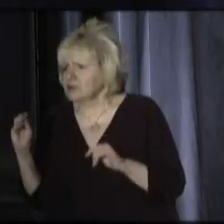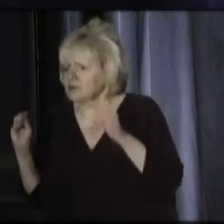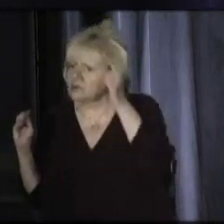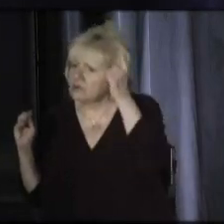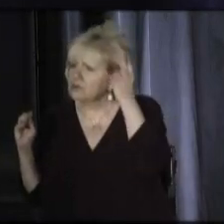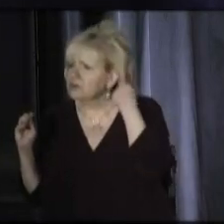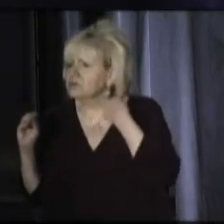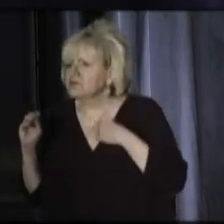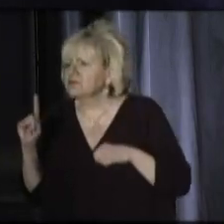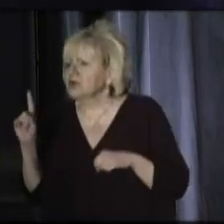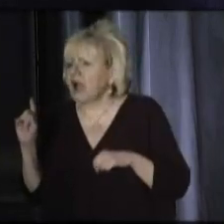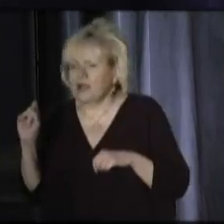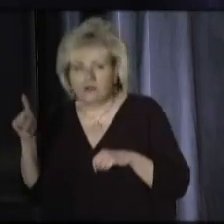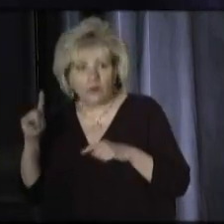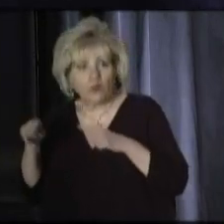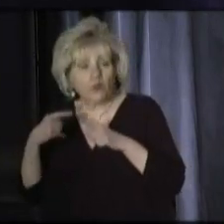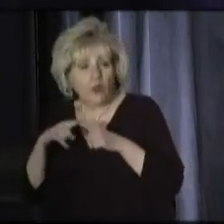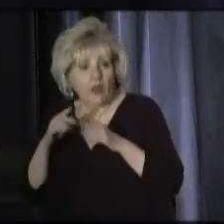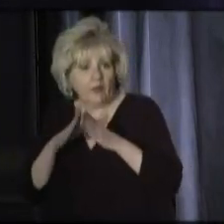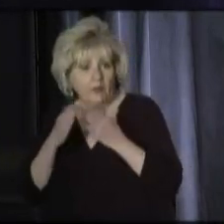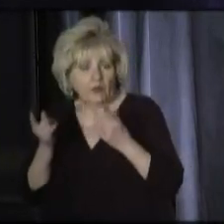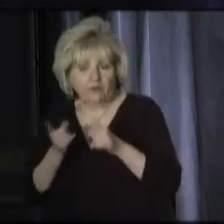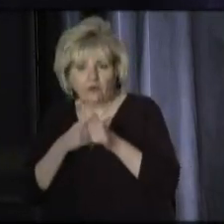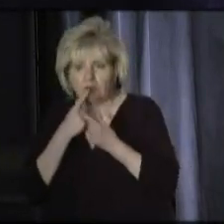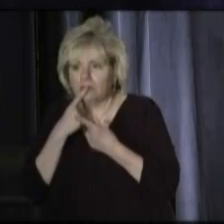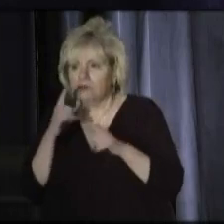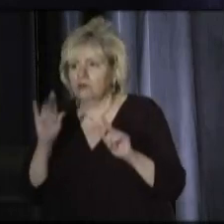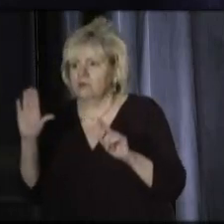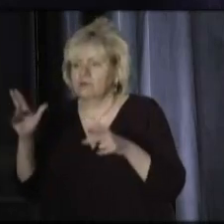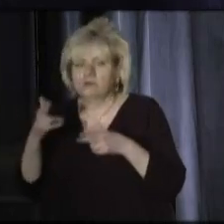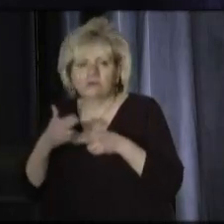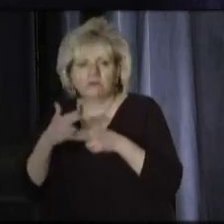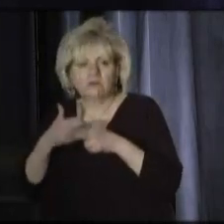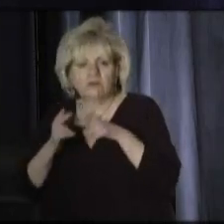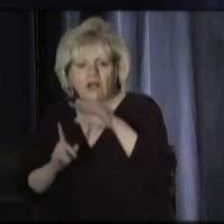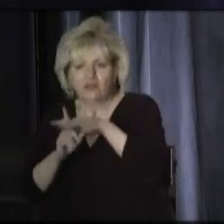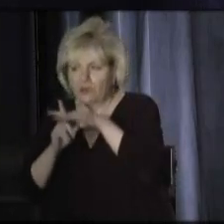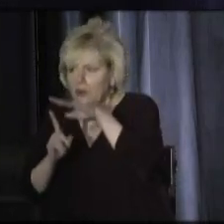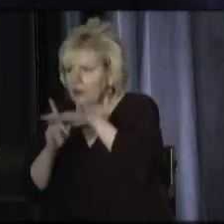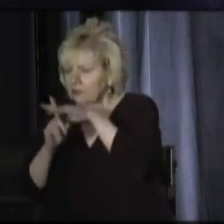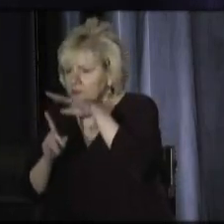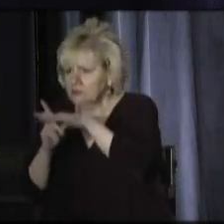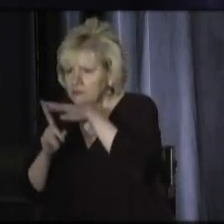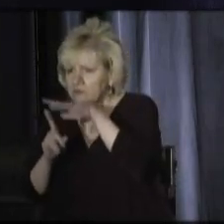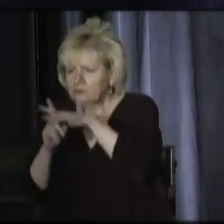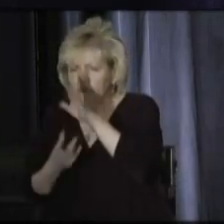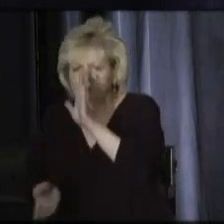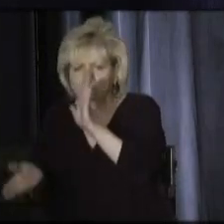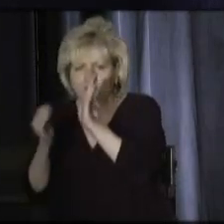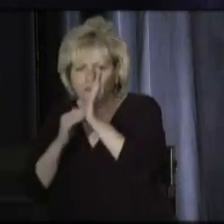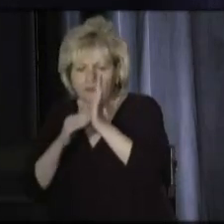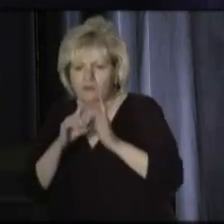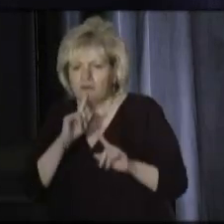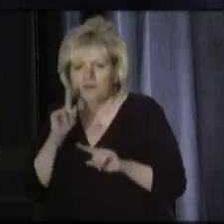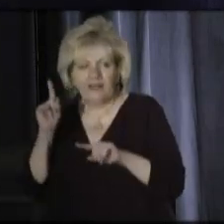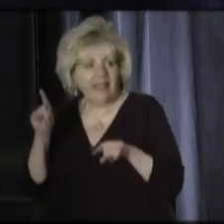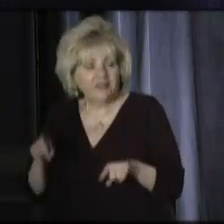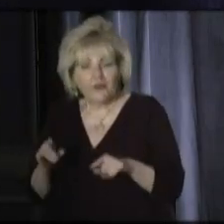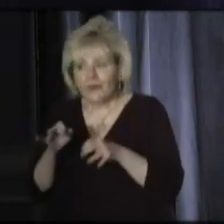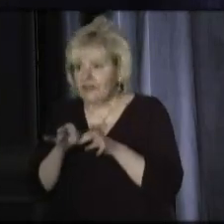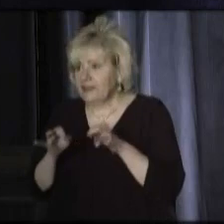My first was a memoir. This next book is a novel, somehow a novel about a memoir. So I thought I'd read from it today